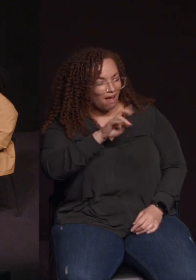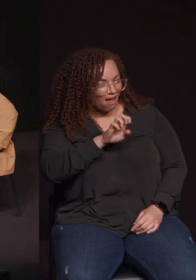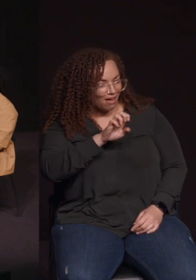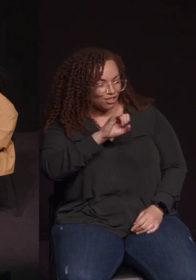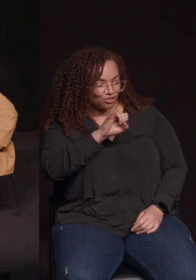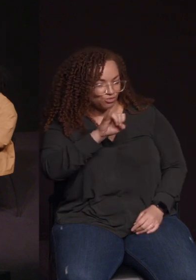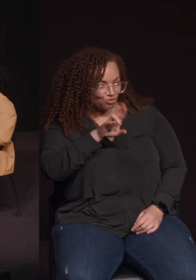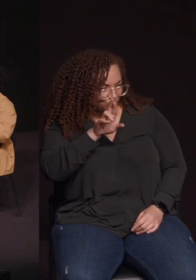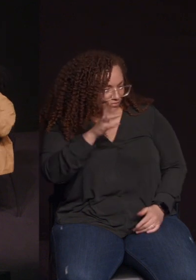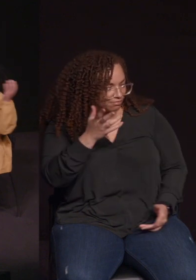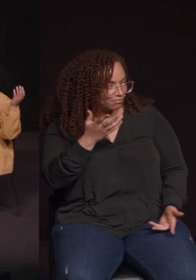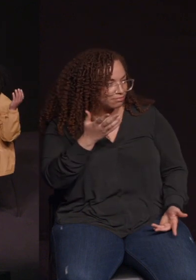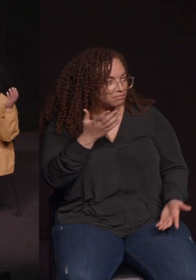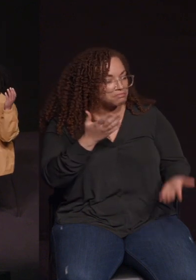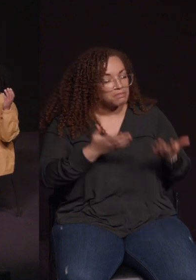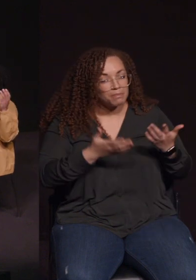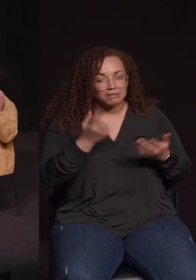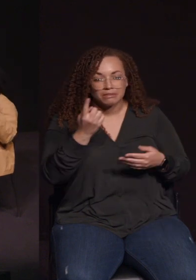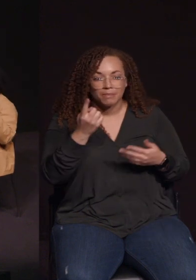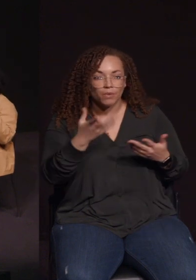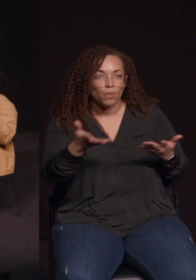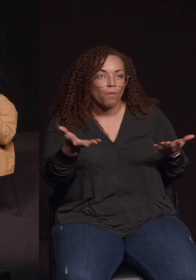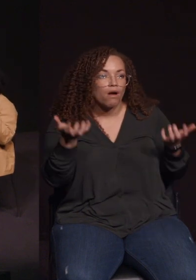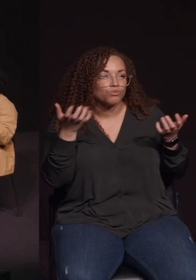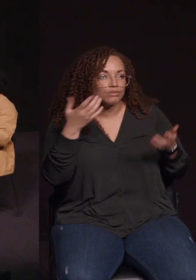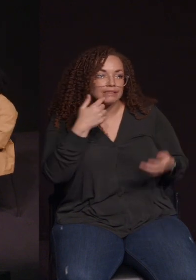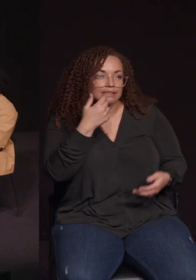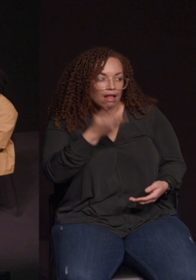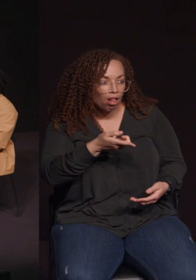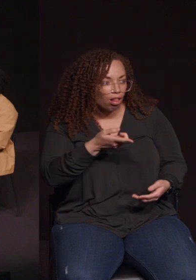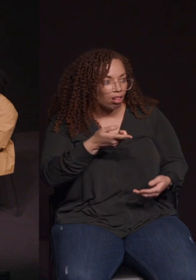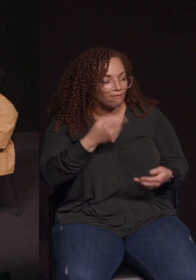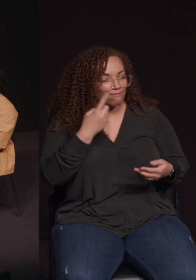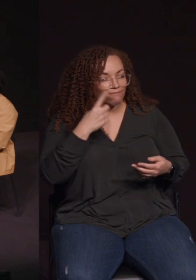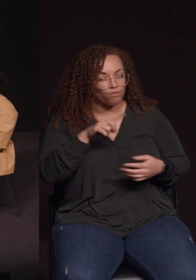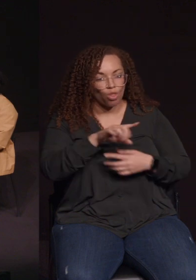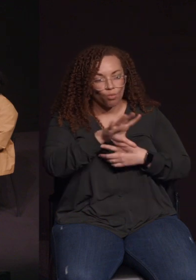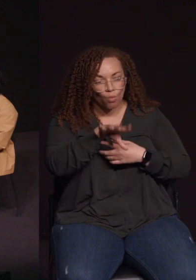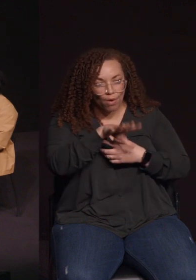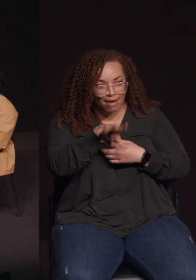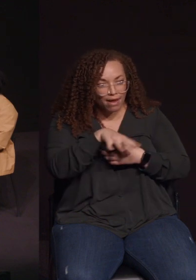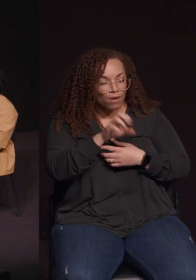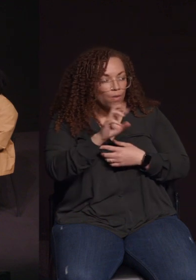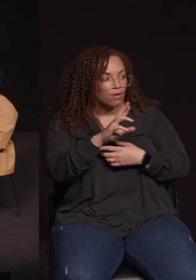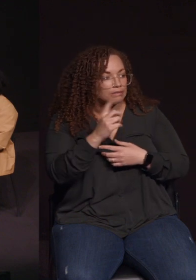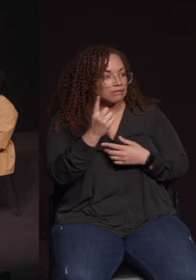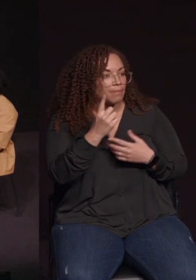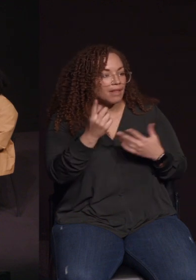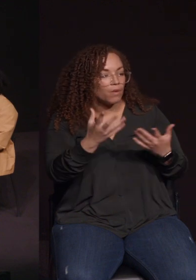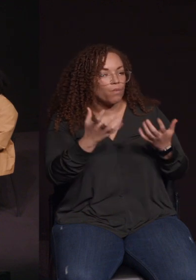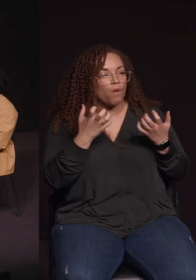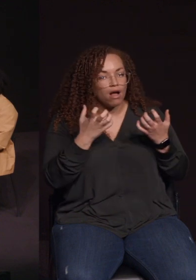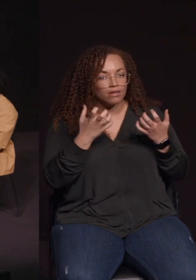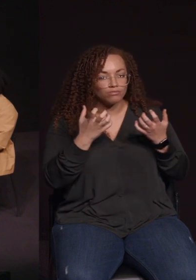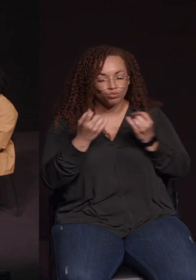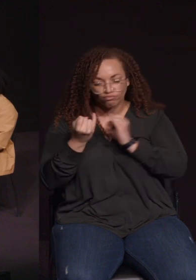And that might be something that you want to say for the recording. It might be something that you just want to say internally to